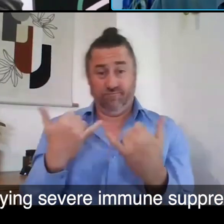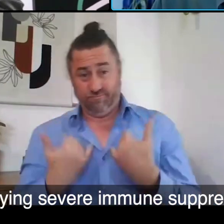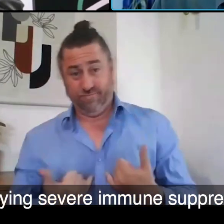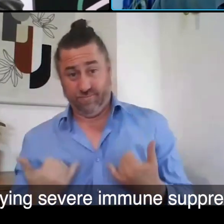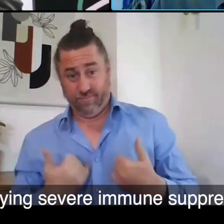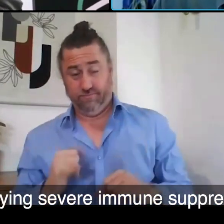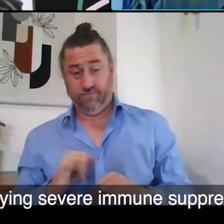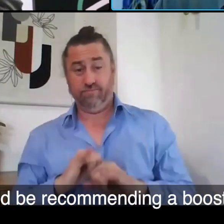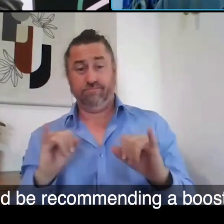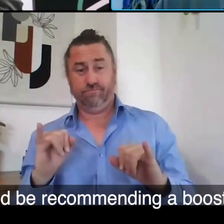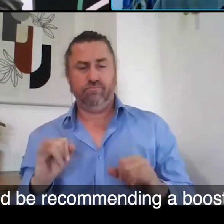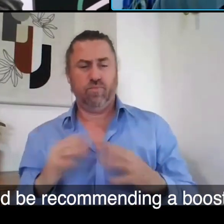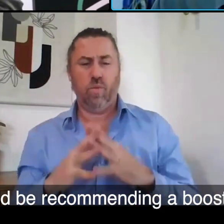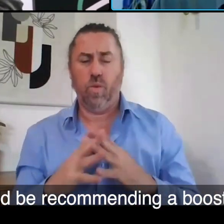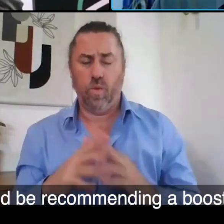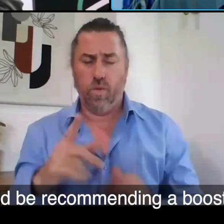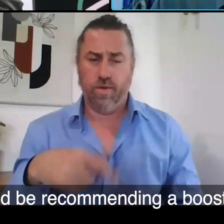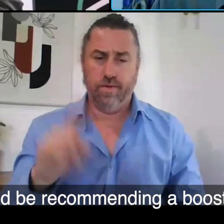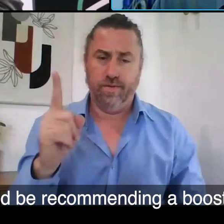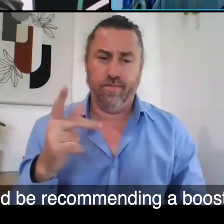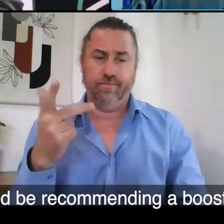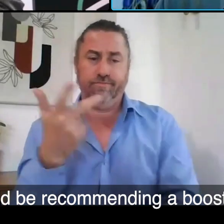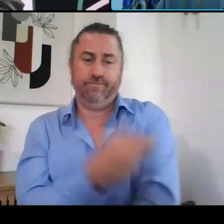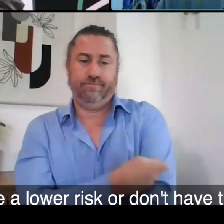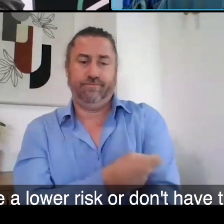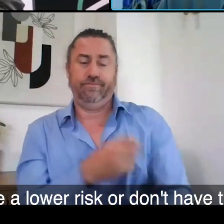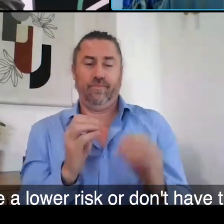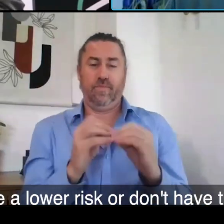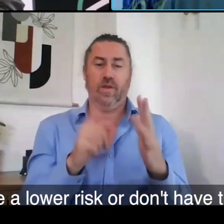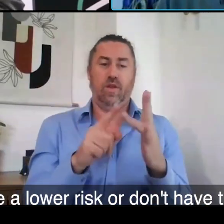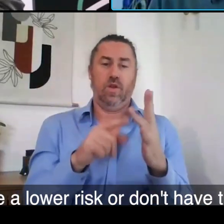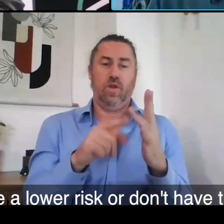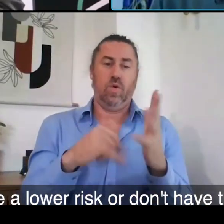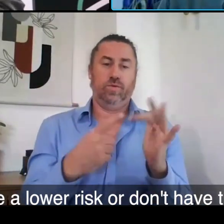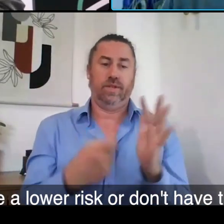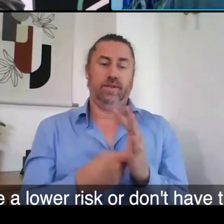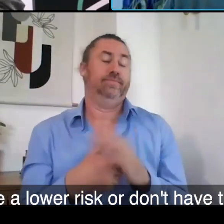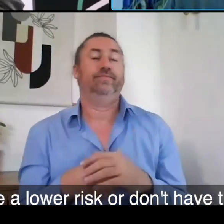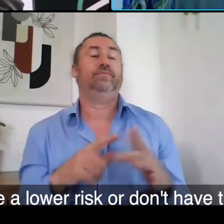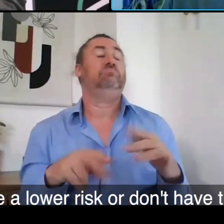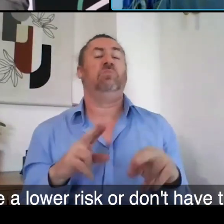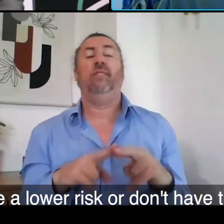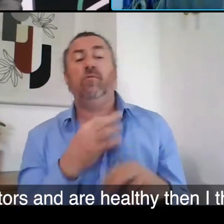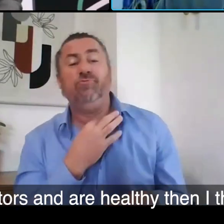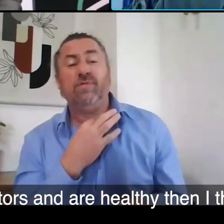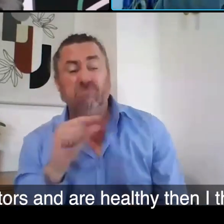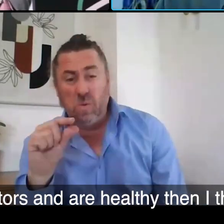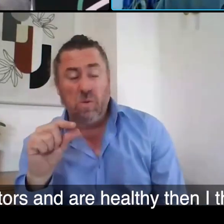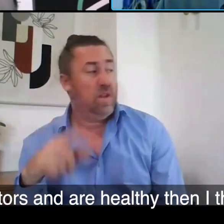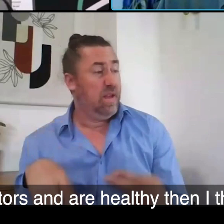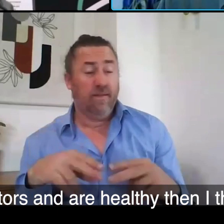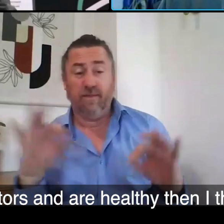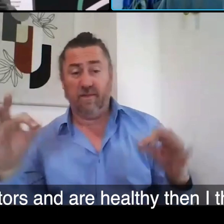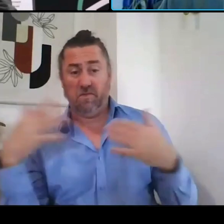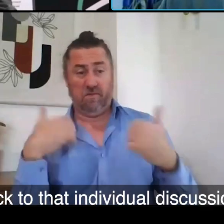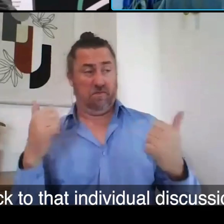severe immune suppression. You would be recommending a booster dose. If they have a lower risk or don't have those other risk factors and are